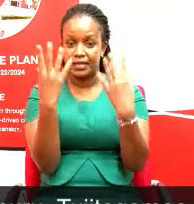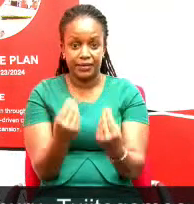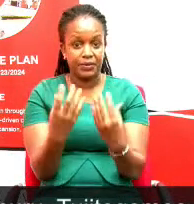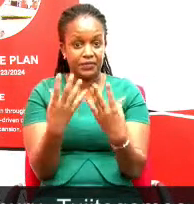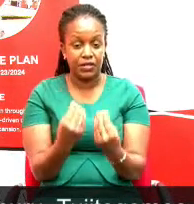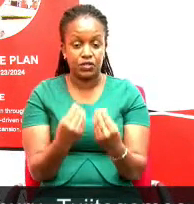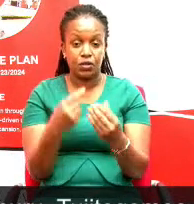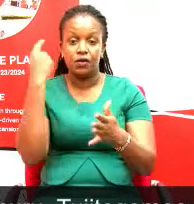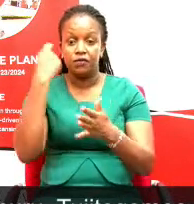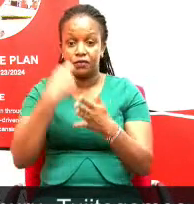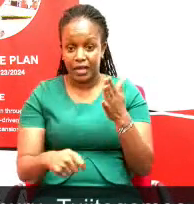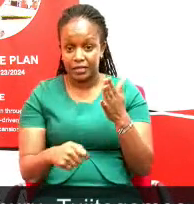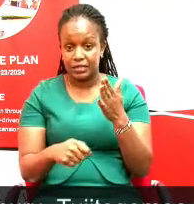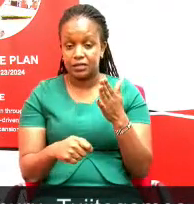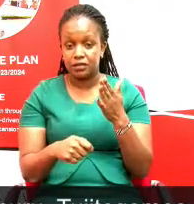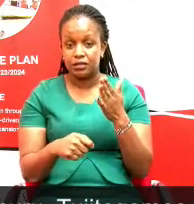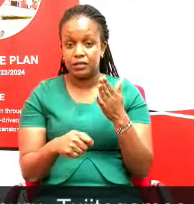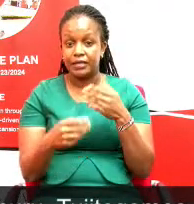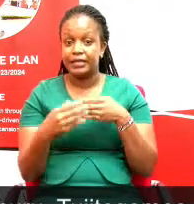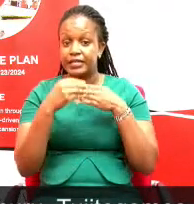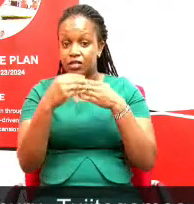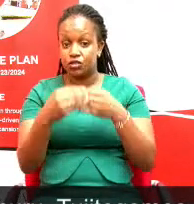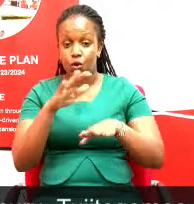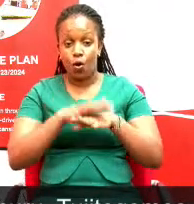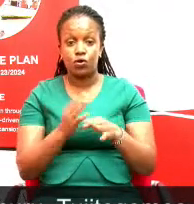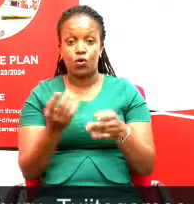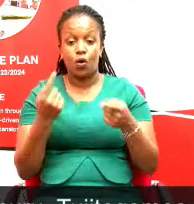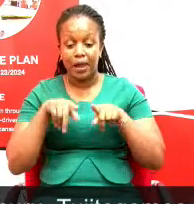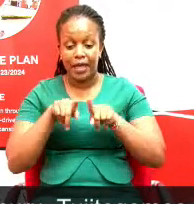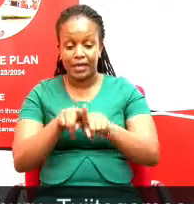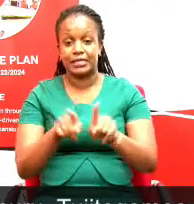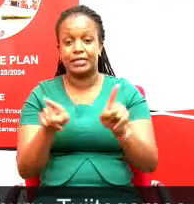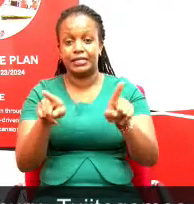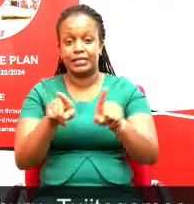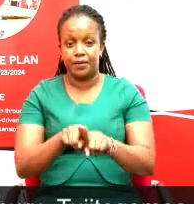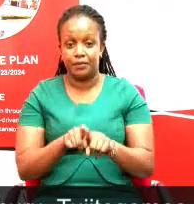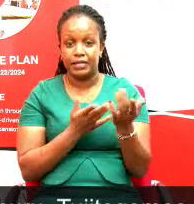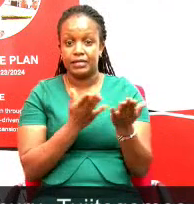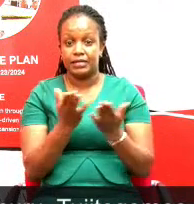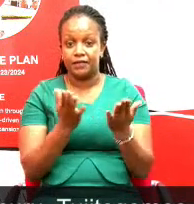simplification of the tax regime to ease compliance and service delivery.